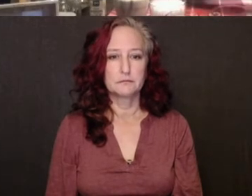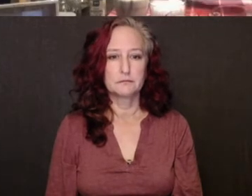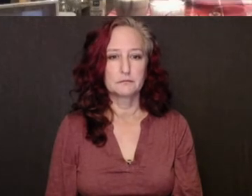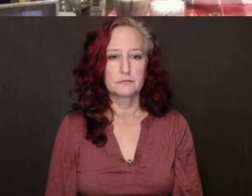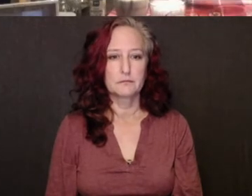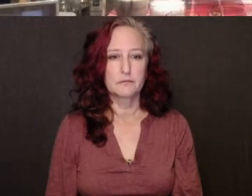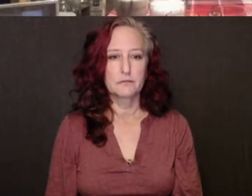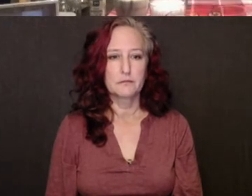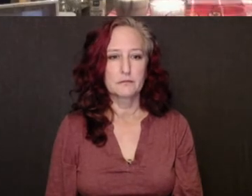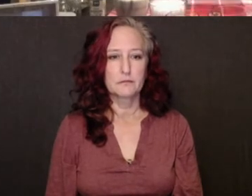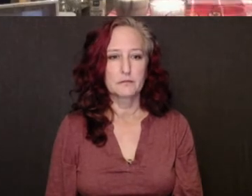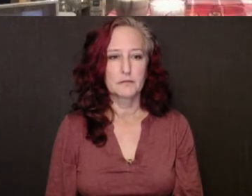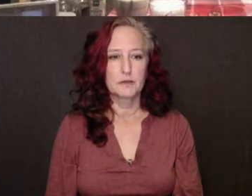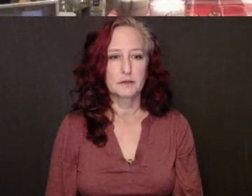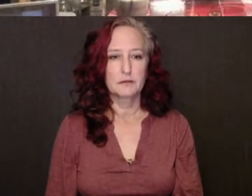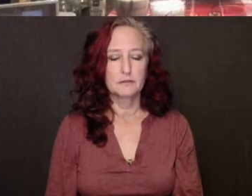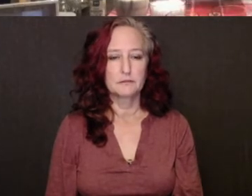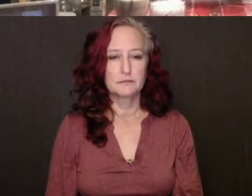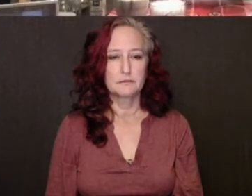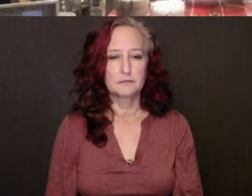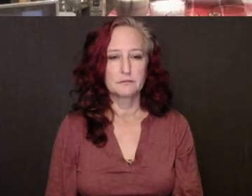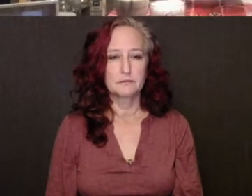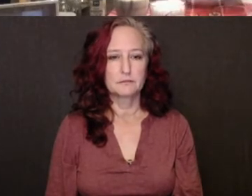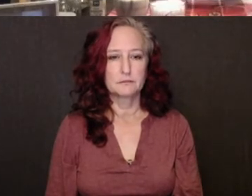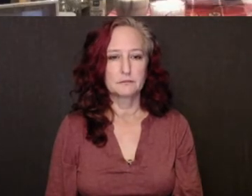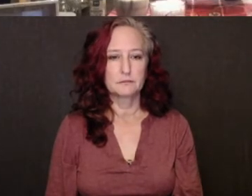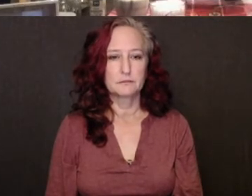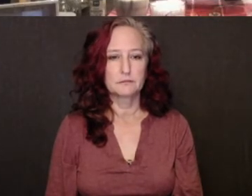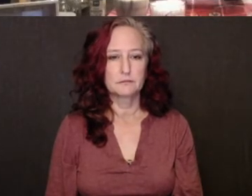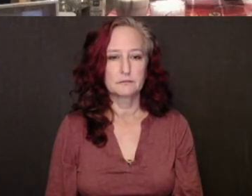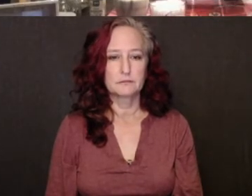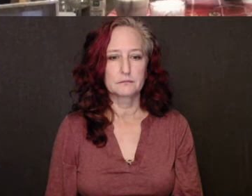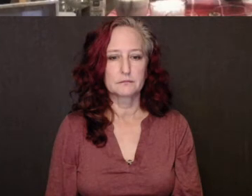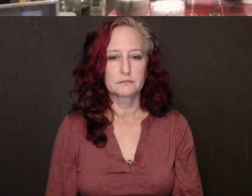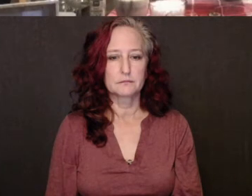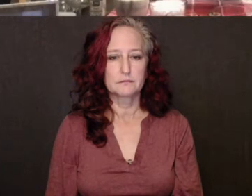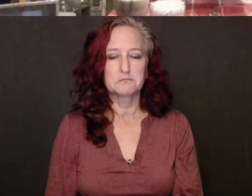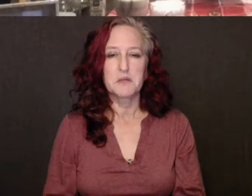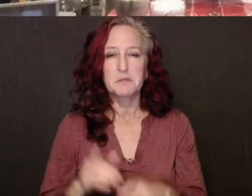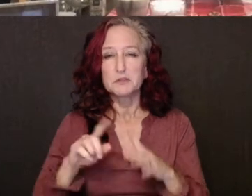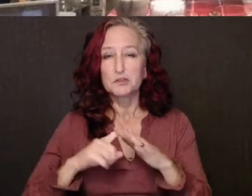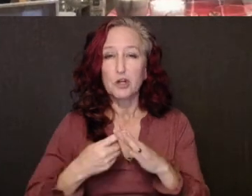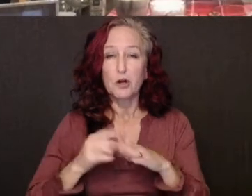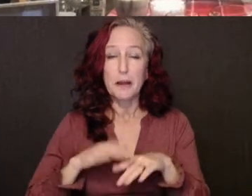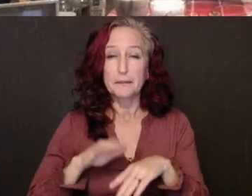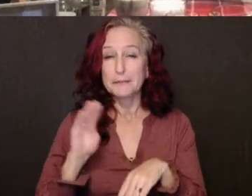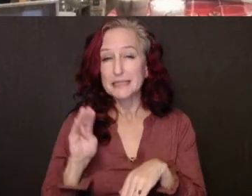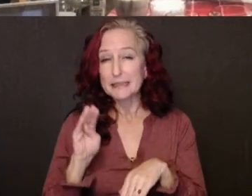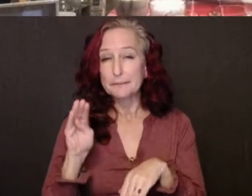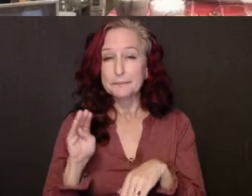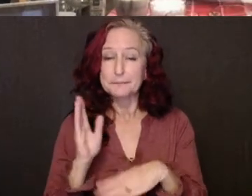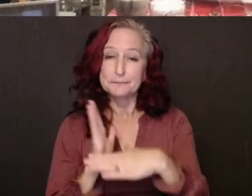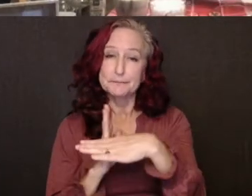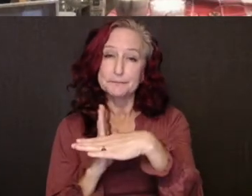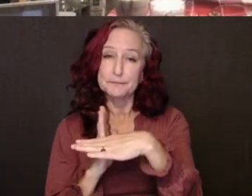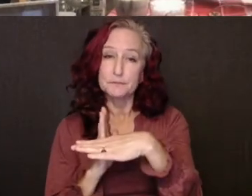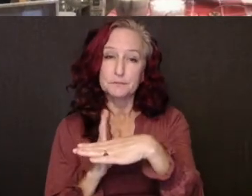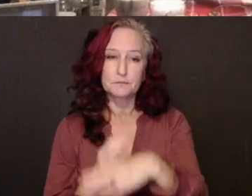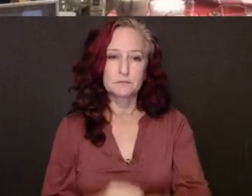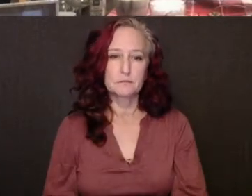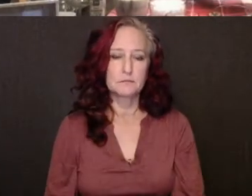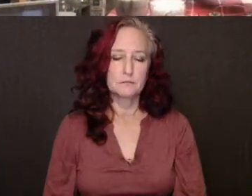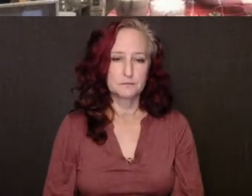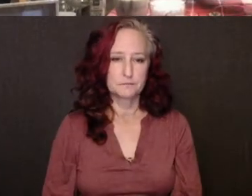very excited to use it. So I'm going to start with boiling this coconut milk. It's just 2 cups of coconut